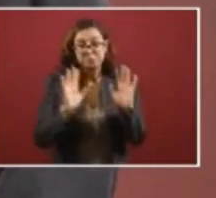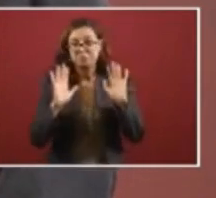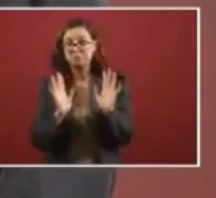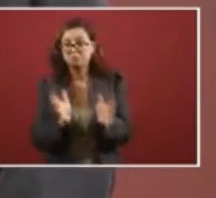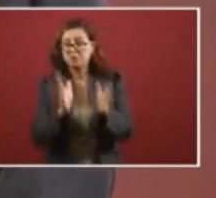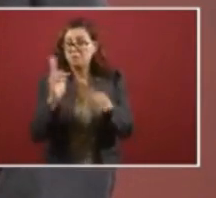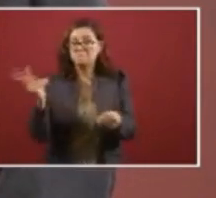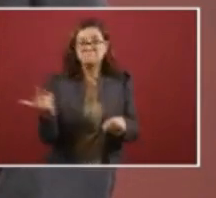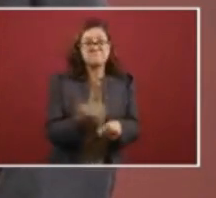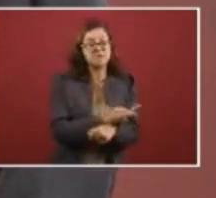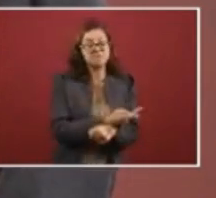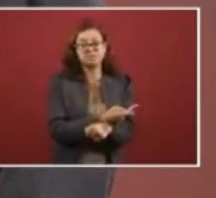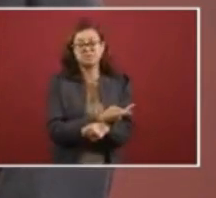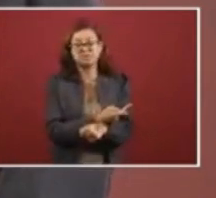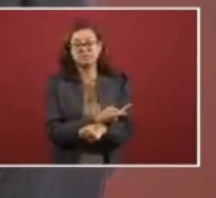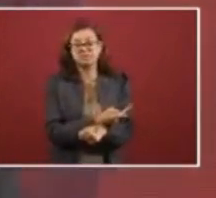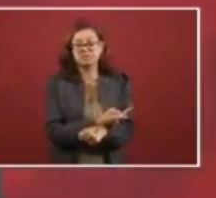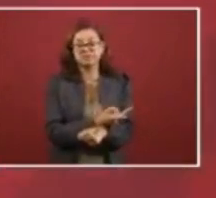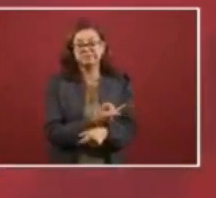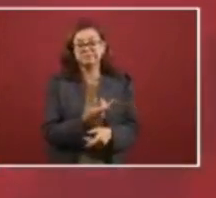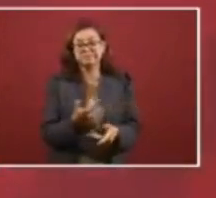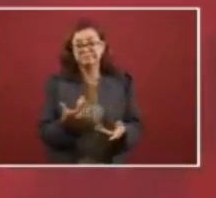that we considered